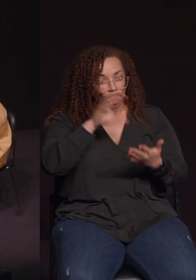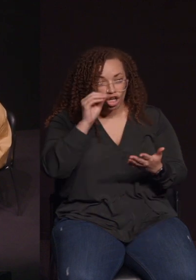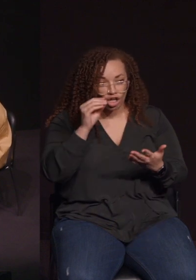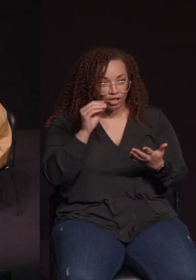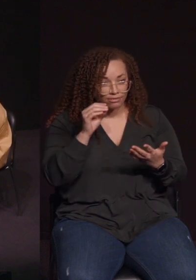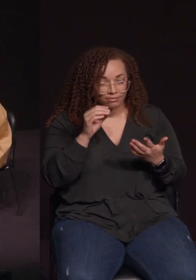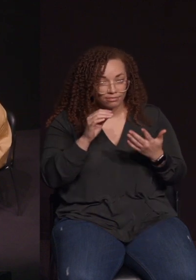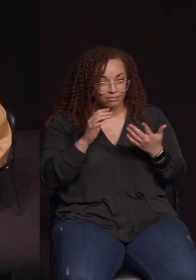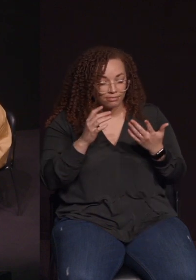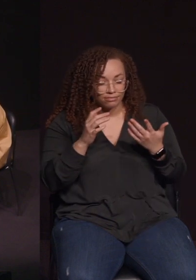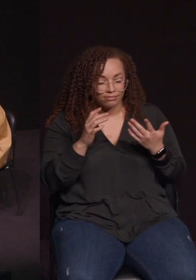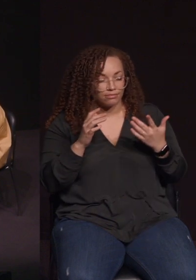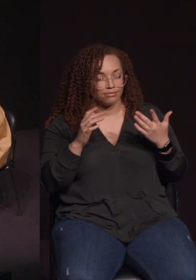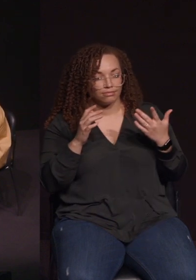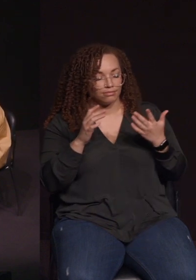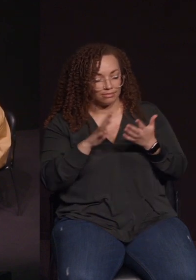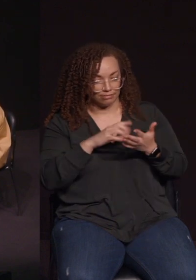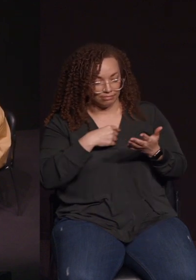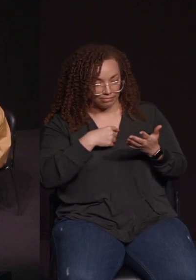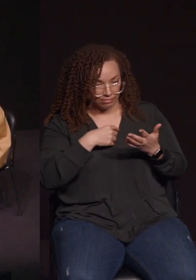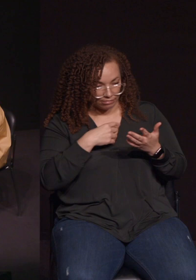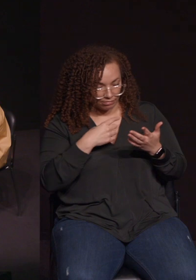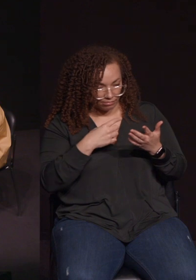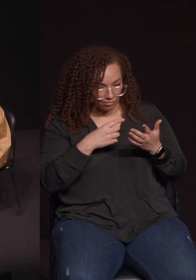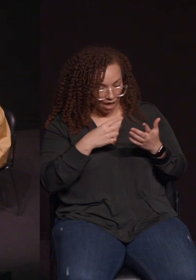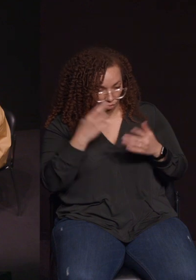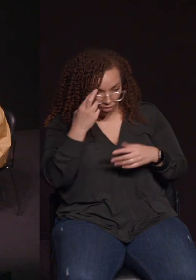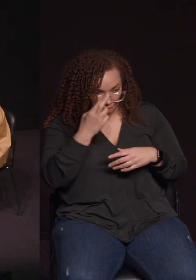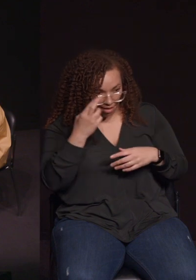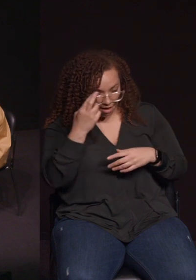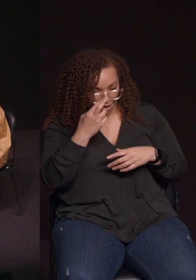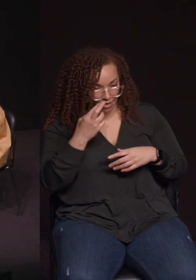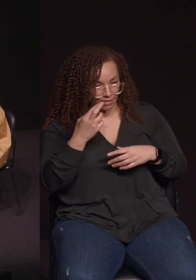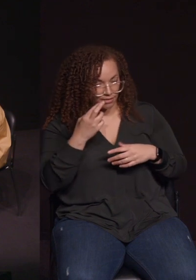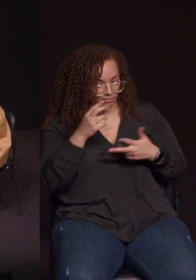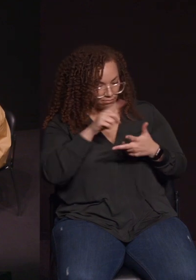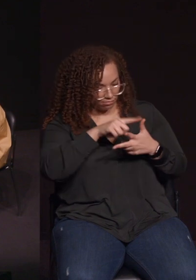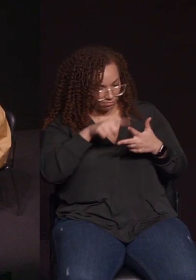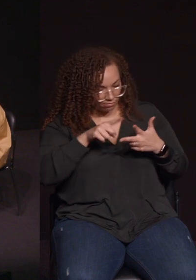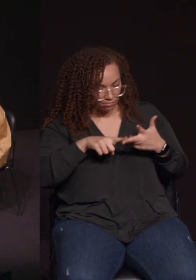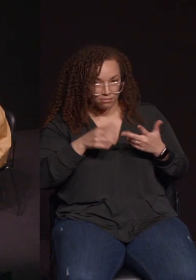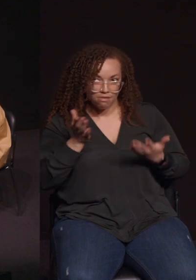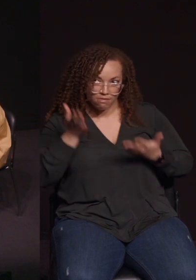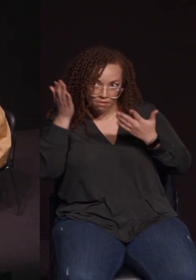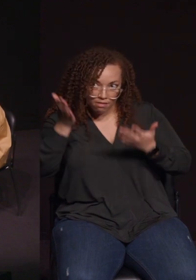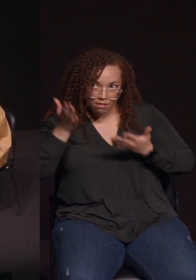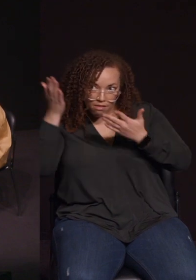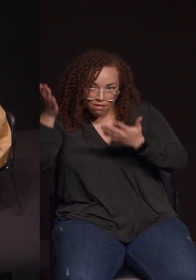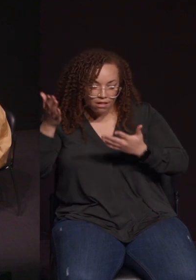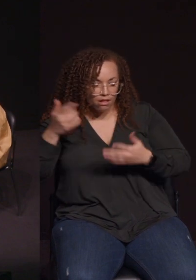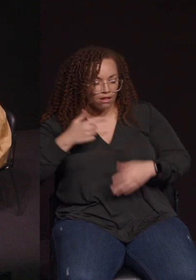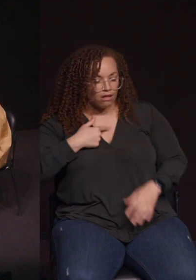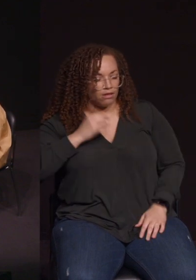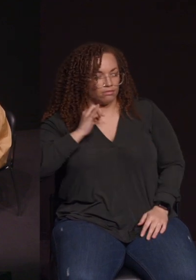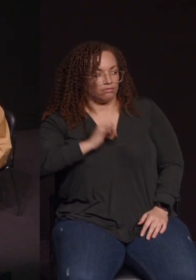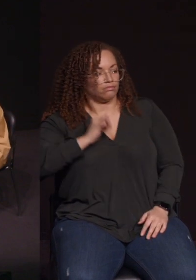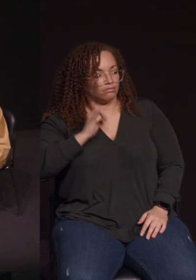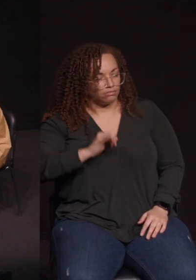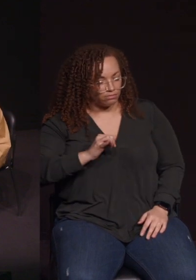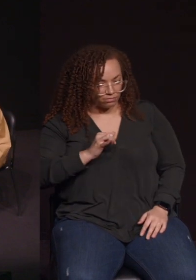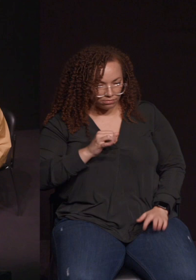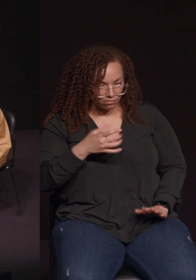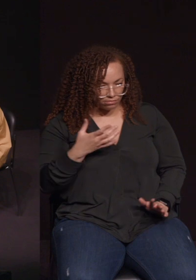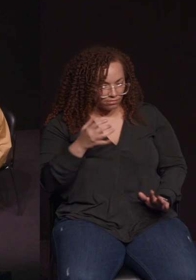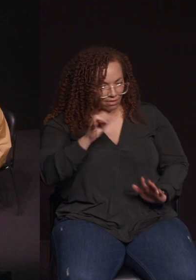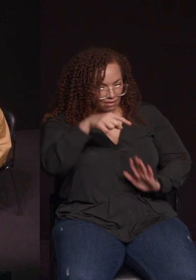just thought that was so deep and beautiful, right, to think about how you all